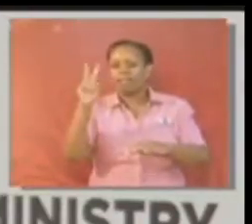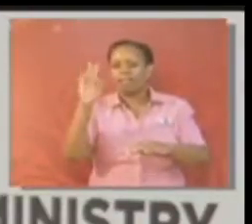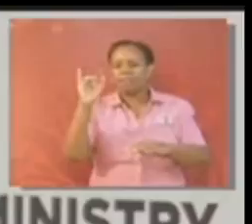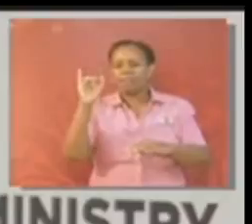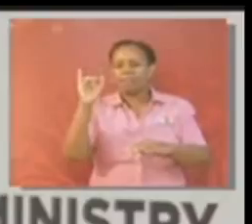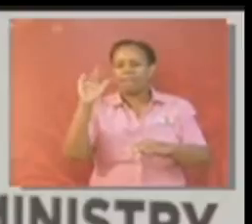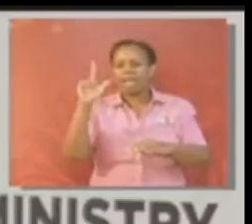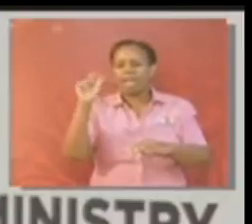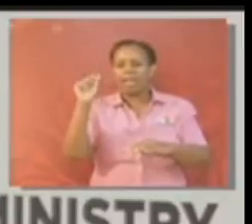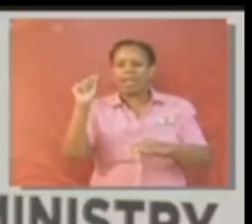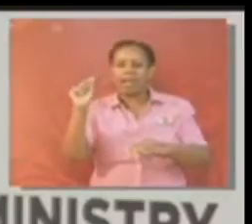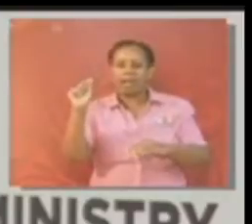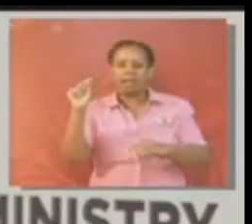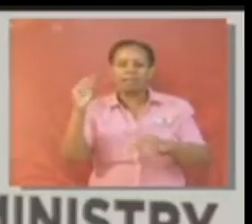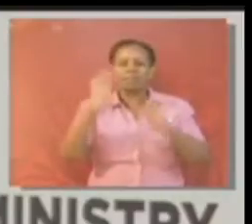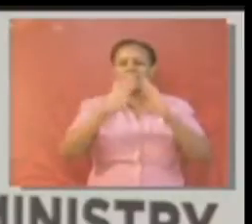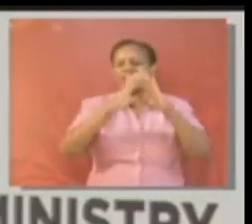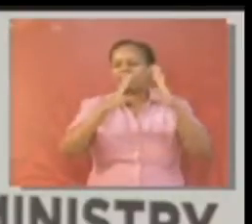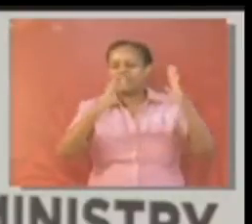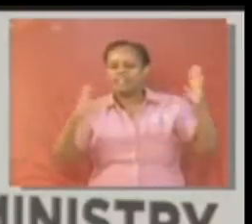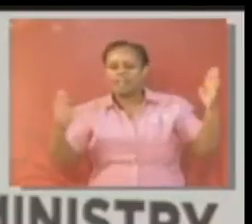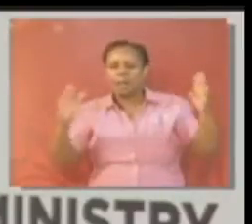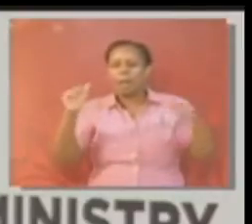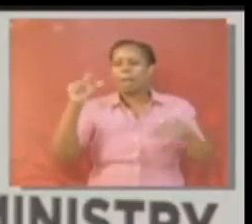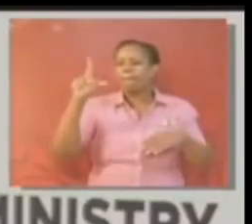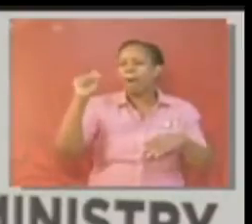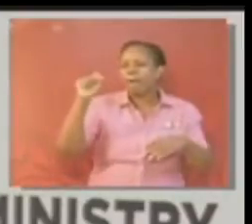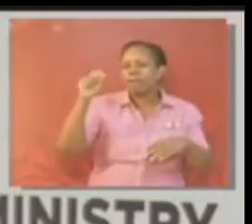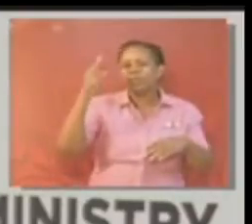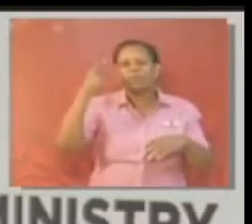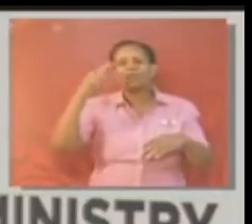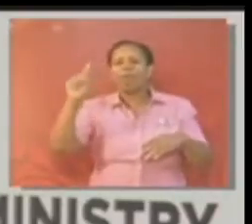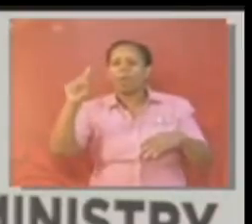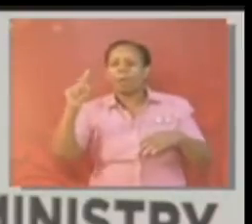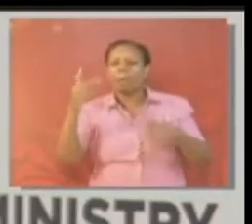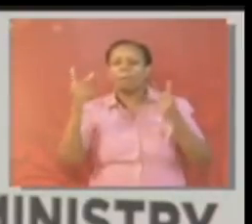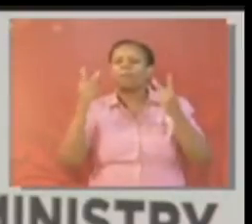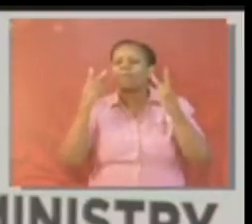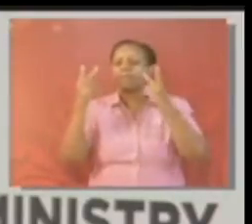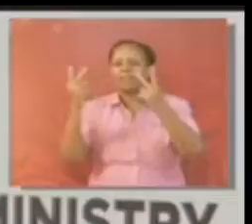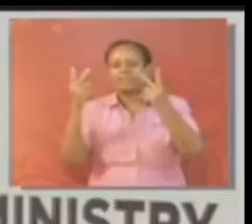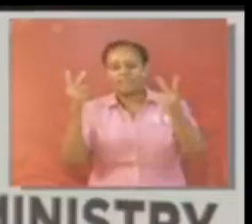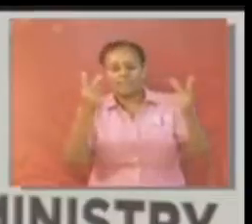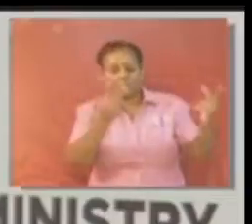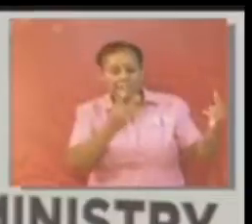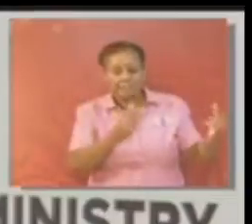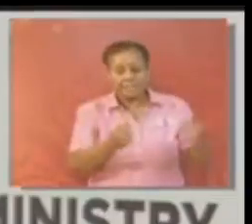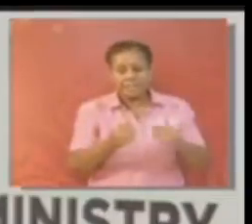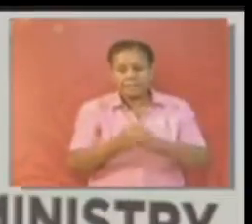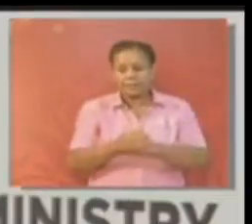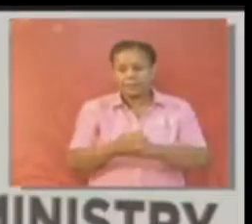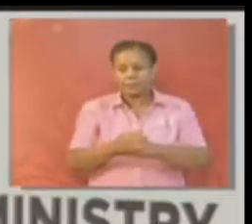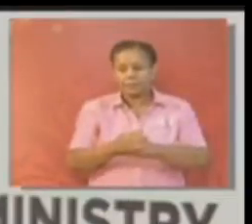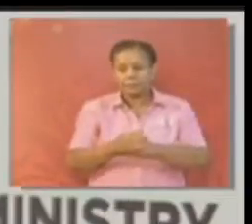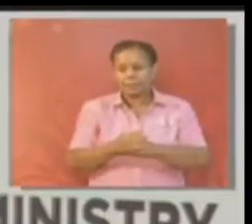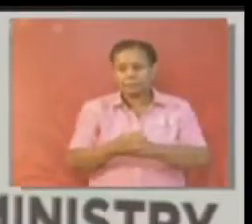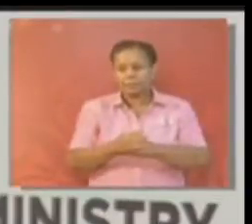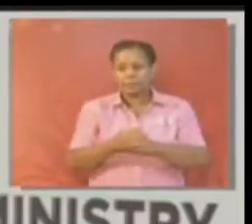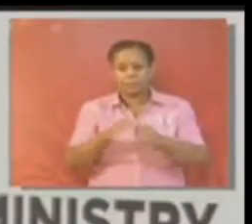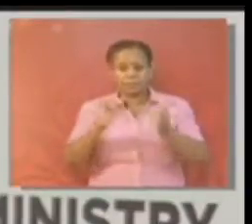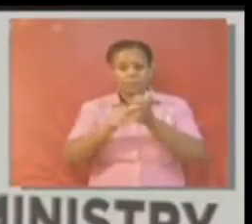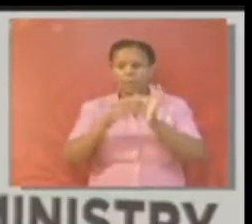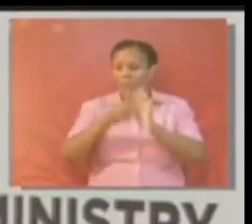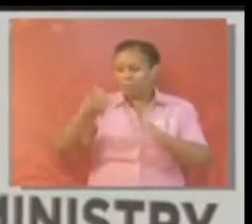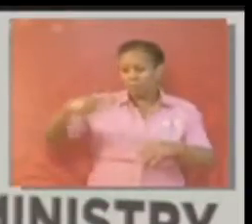Health Agency, which will give us that added assurance that they will be able to pick up disease when it occurs in their premise and refer it back to us very